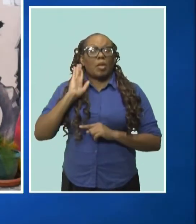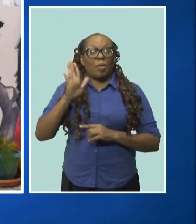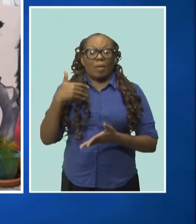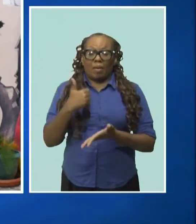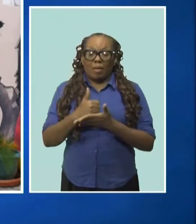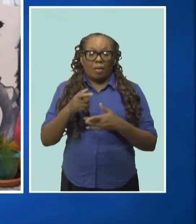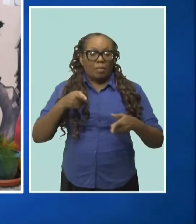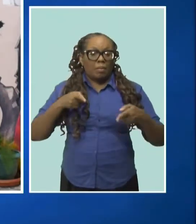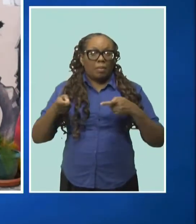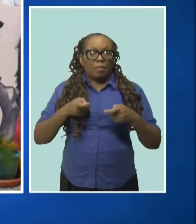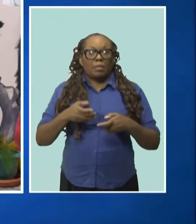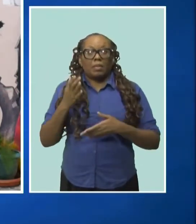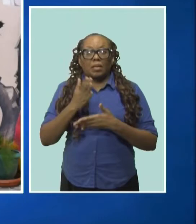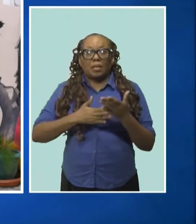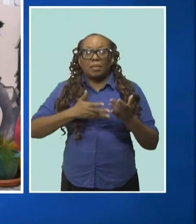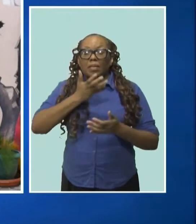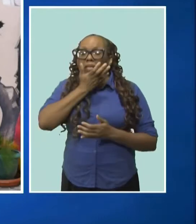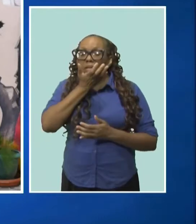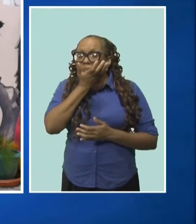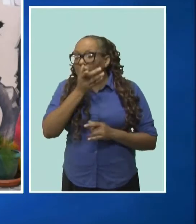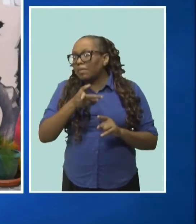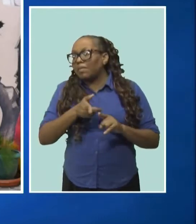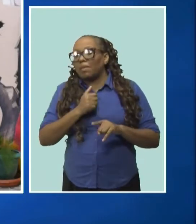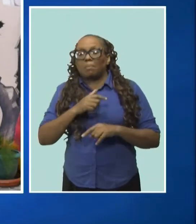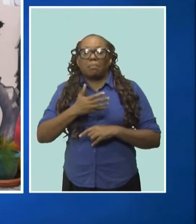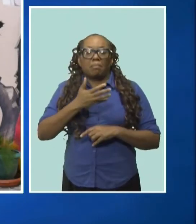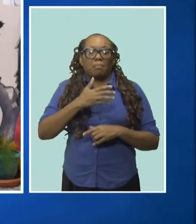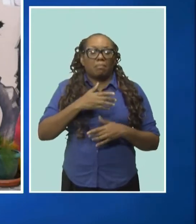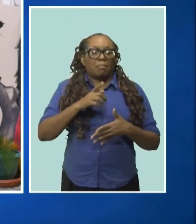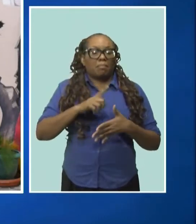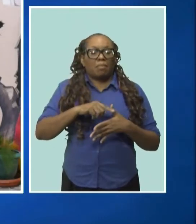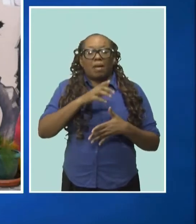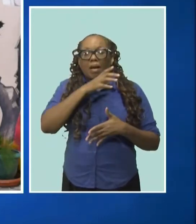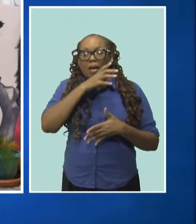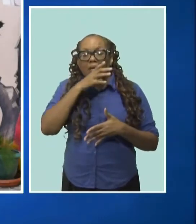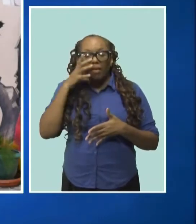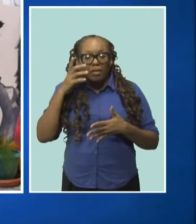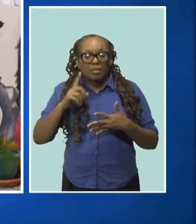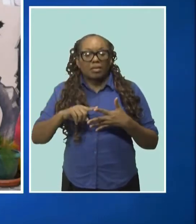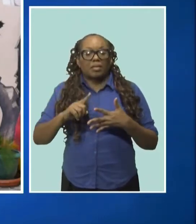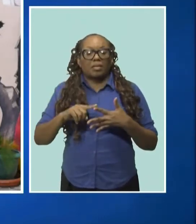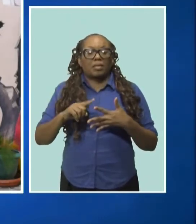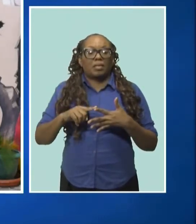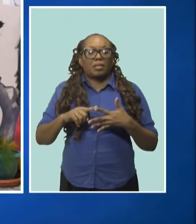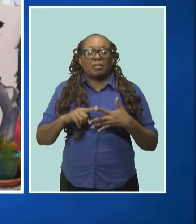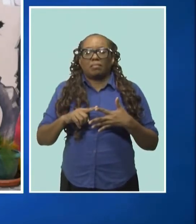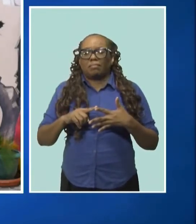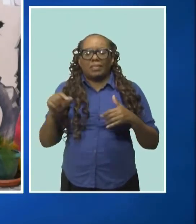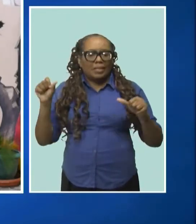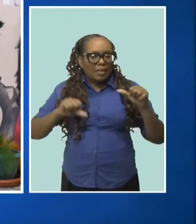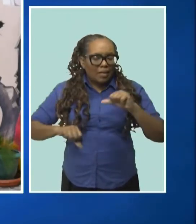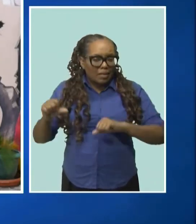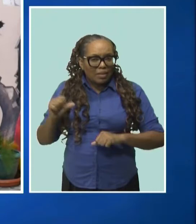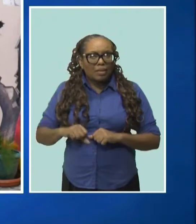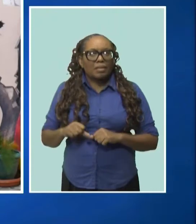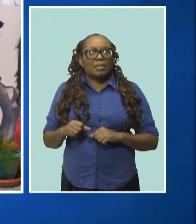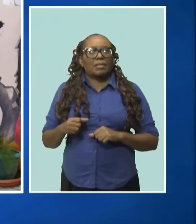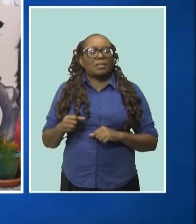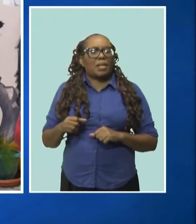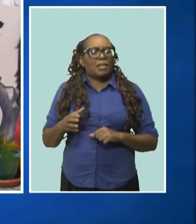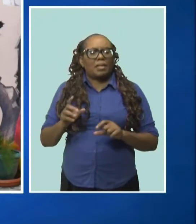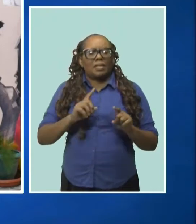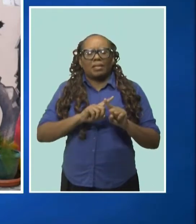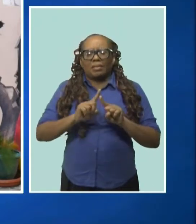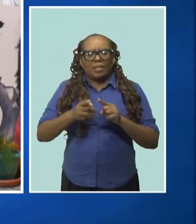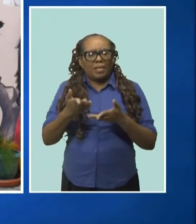some of their waste, let's say from their agricultural science programs, and also the waste from grass clippings and so on around the school. Given